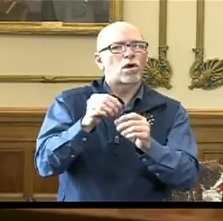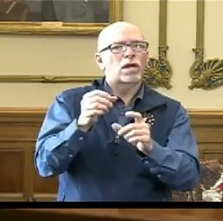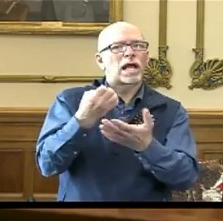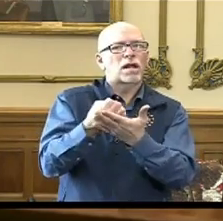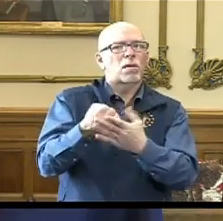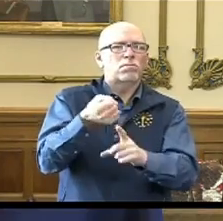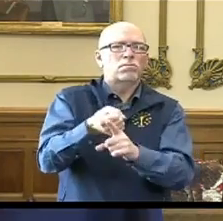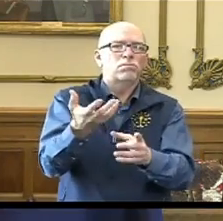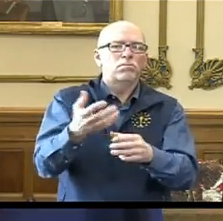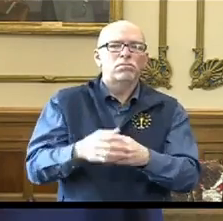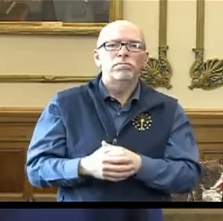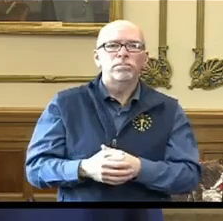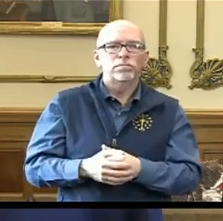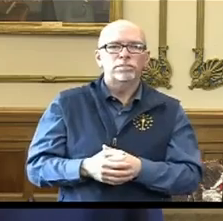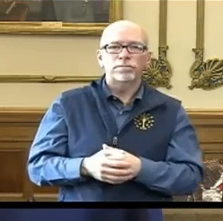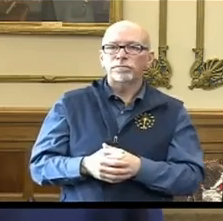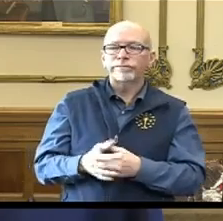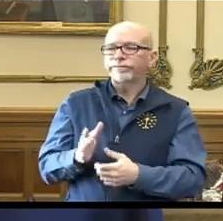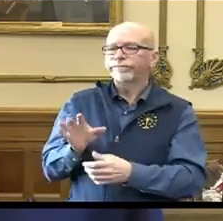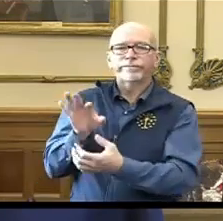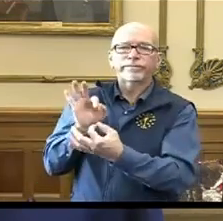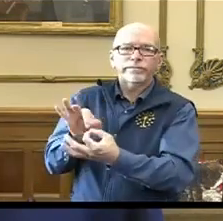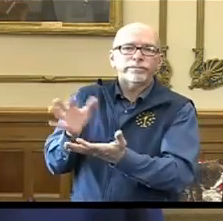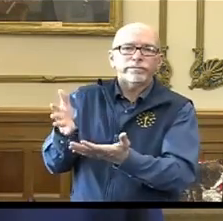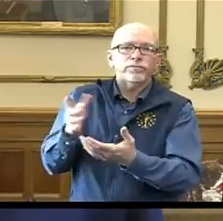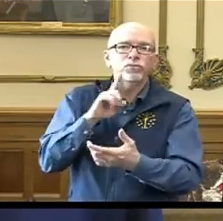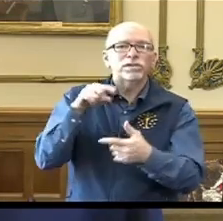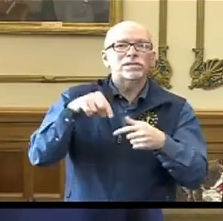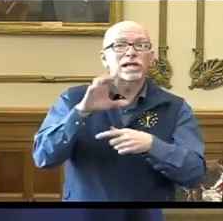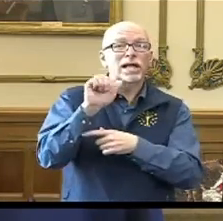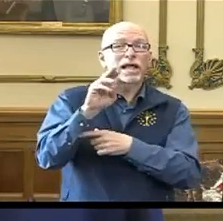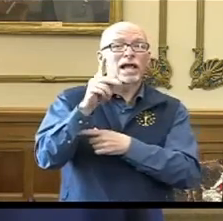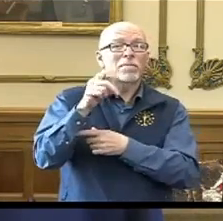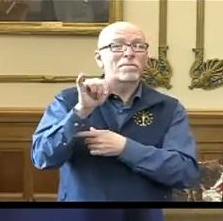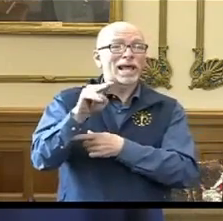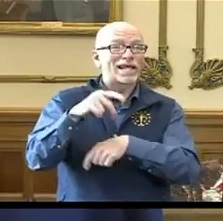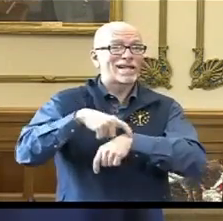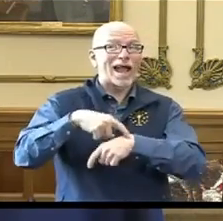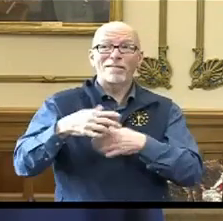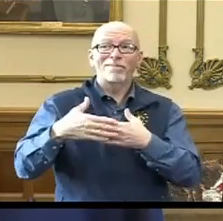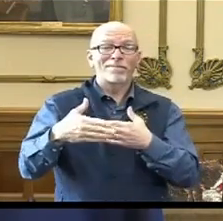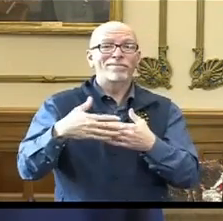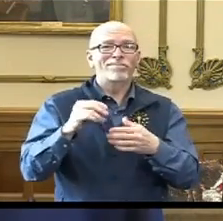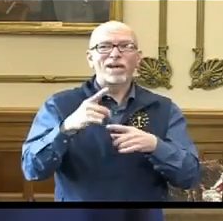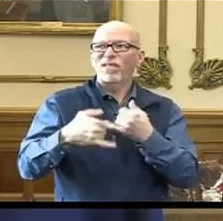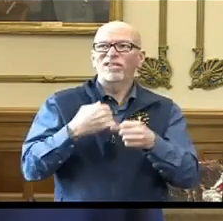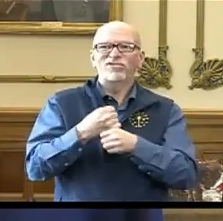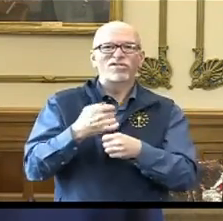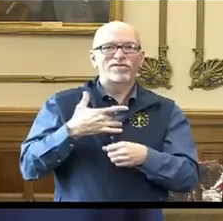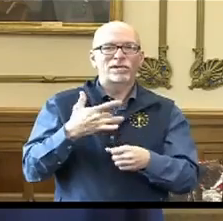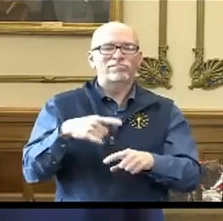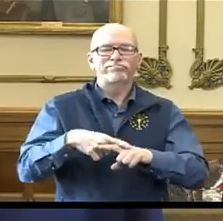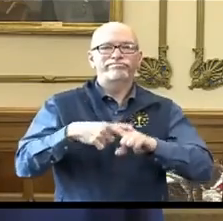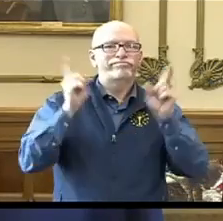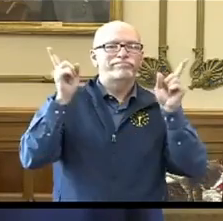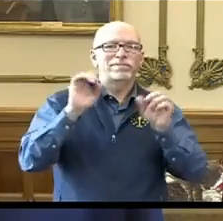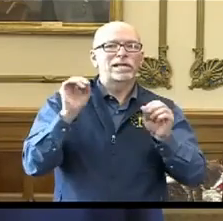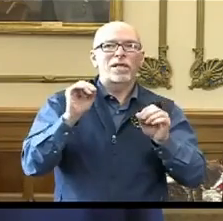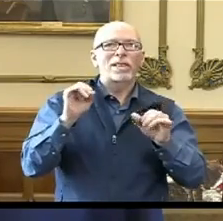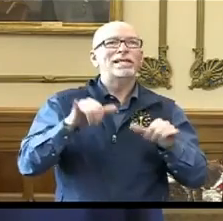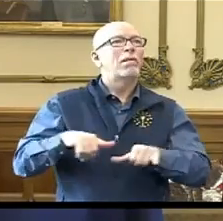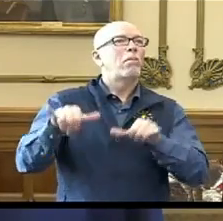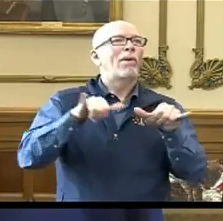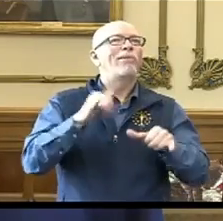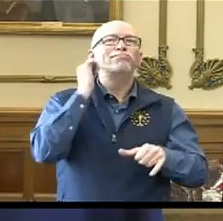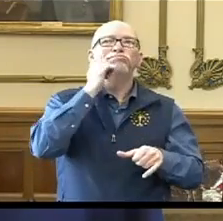well said. I think that typically this is a campaign season, and there's nothing typical about this season. And so this is a time where it's